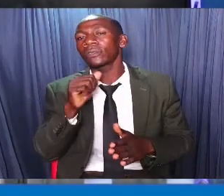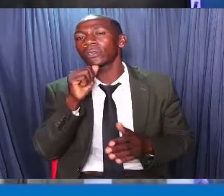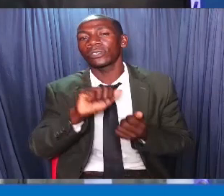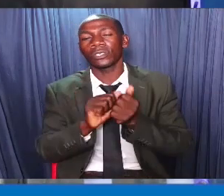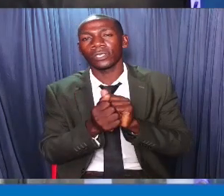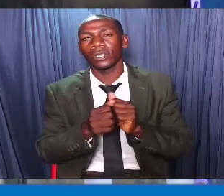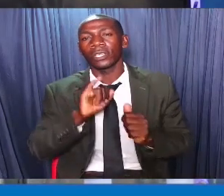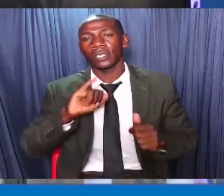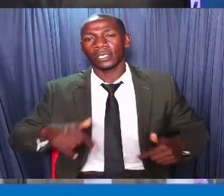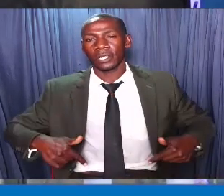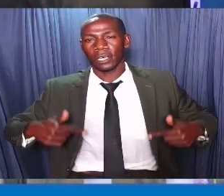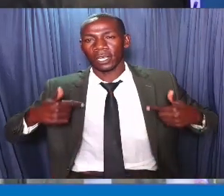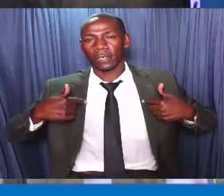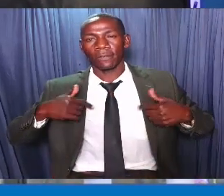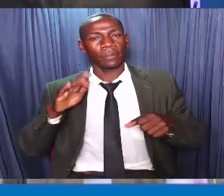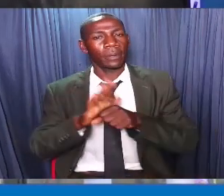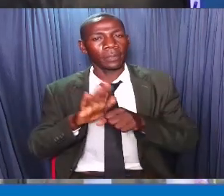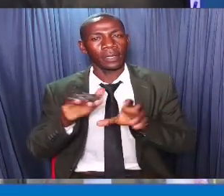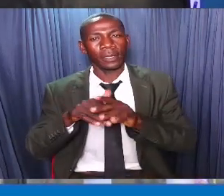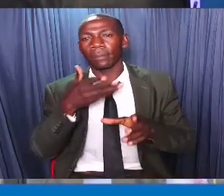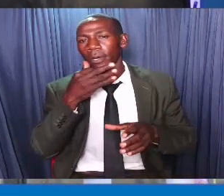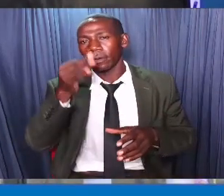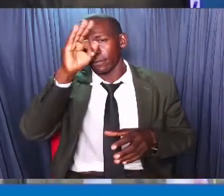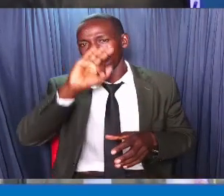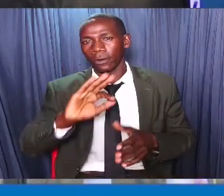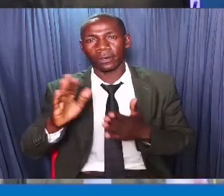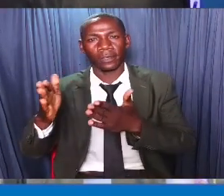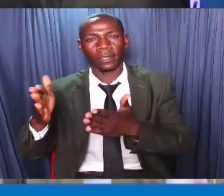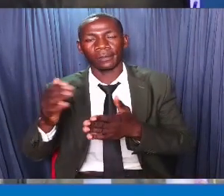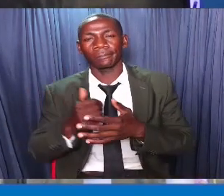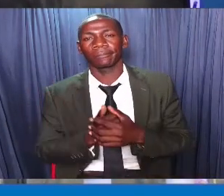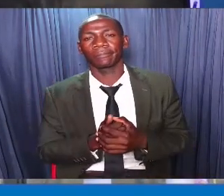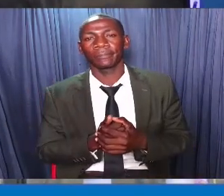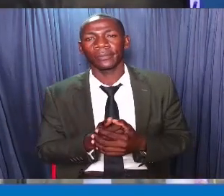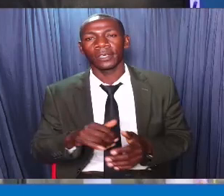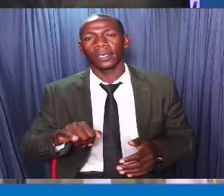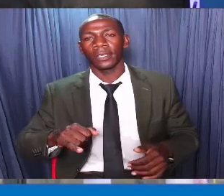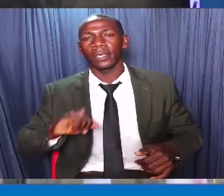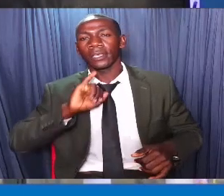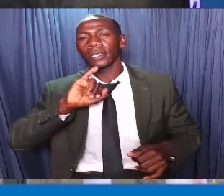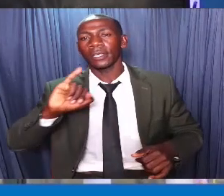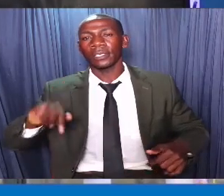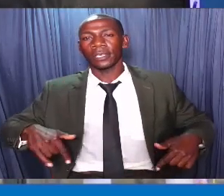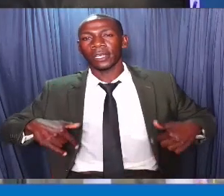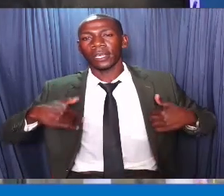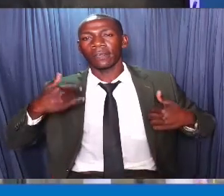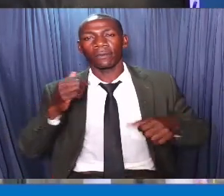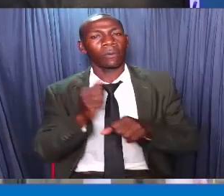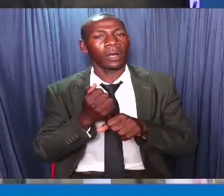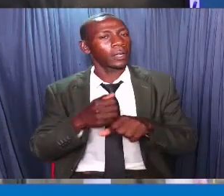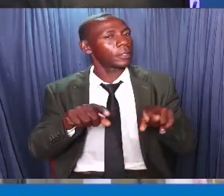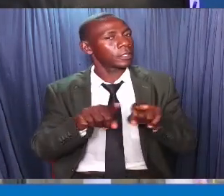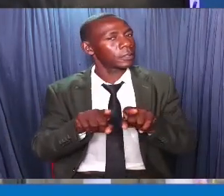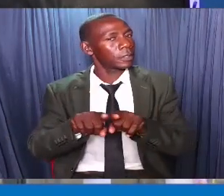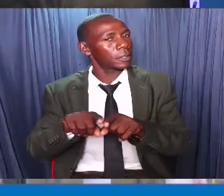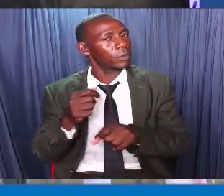yet. Yuko hai sana ndani ya mtumishi wake. He is alive so much in the servant of God. Yuko hai sana na kazi zake ni zile zile. He is so